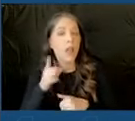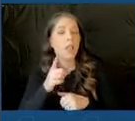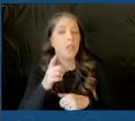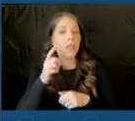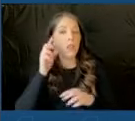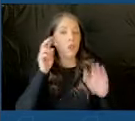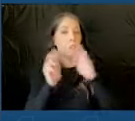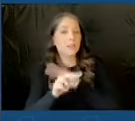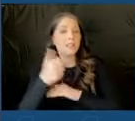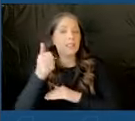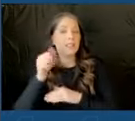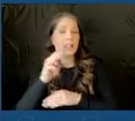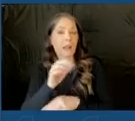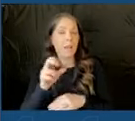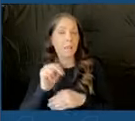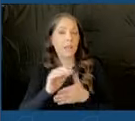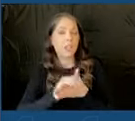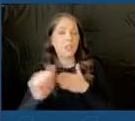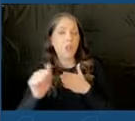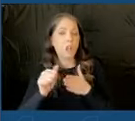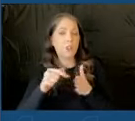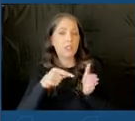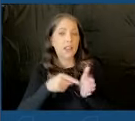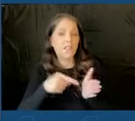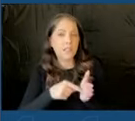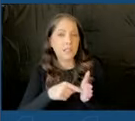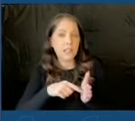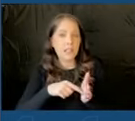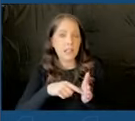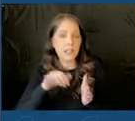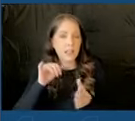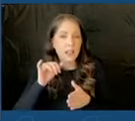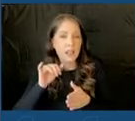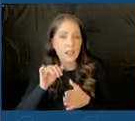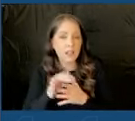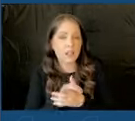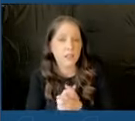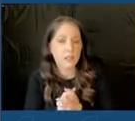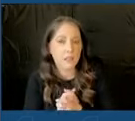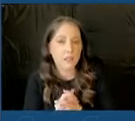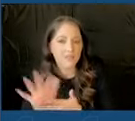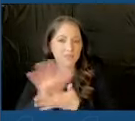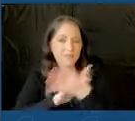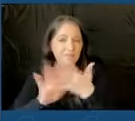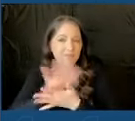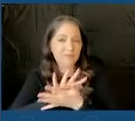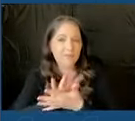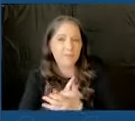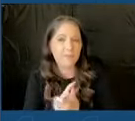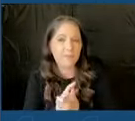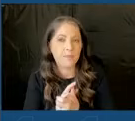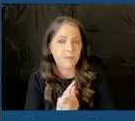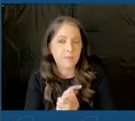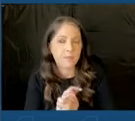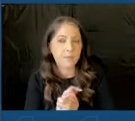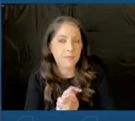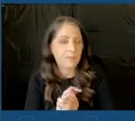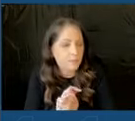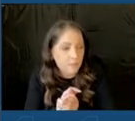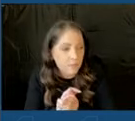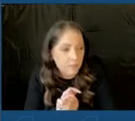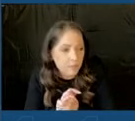budget deficit in the near future. Fiscal watchdog groups during the state budget process urge you to set aside more money in the